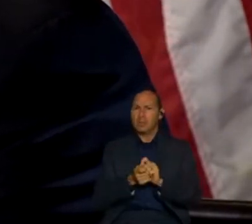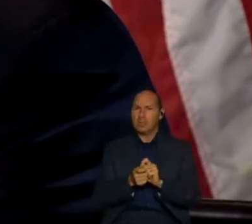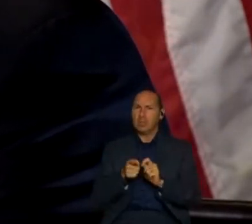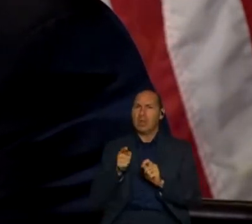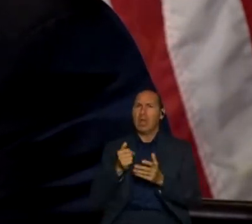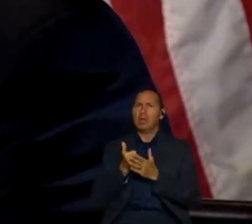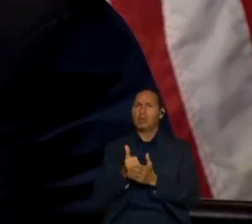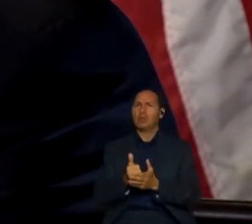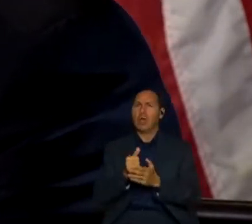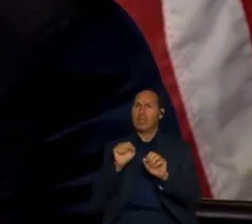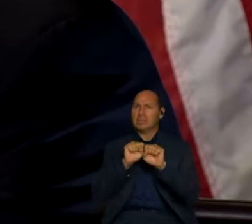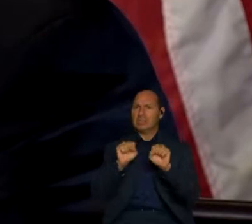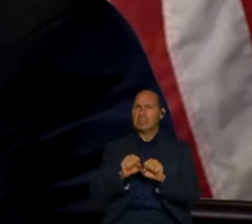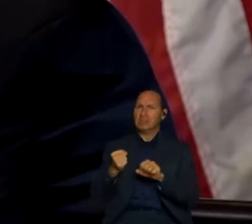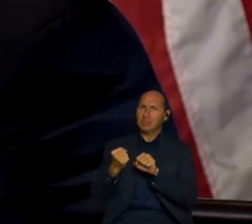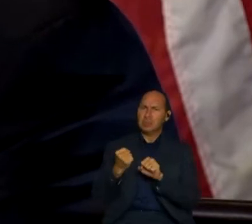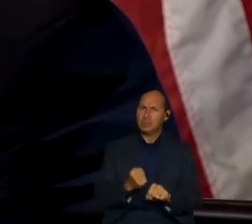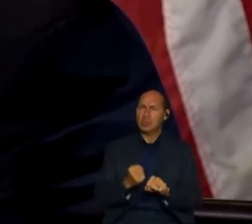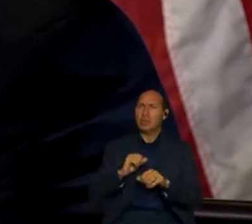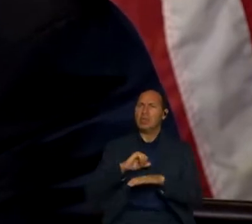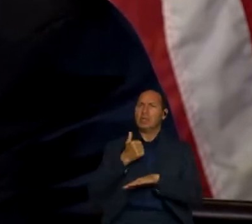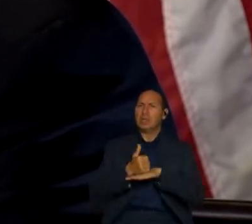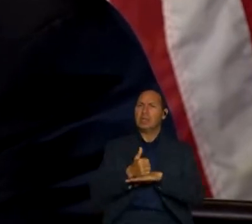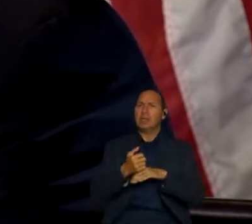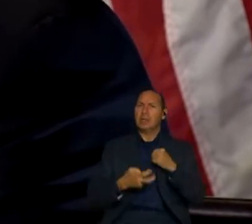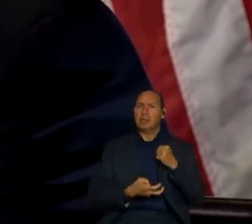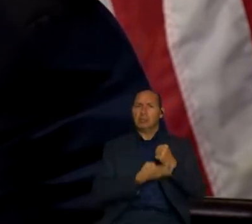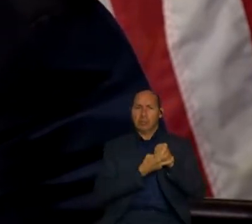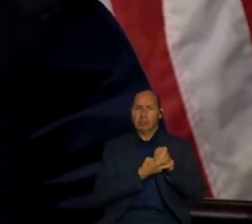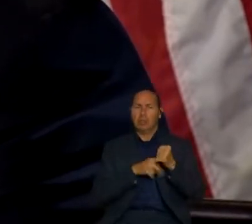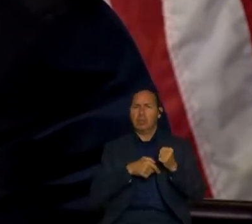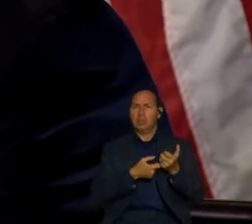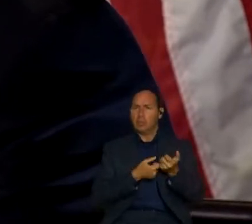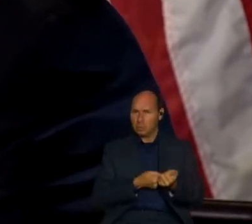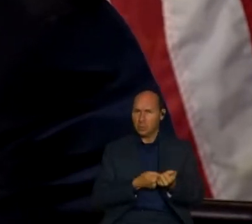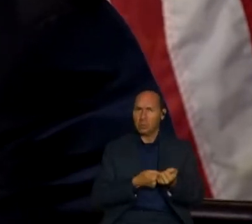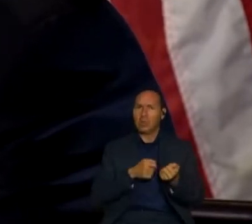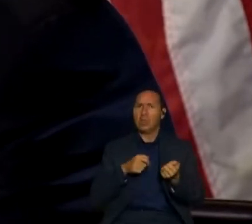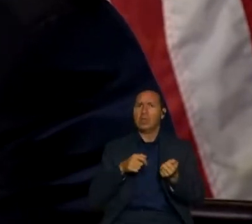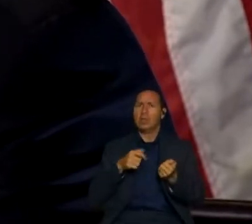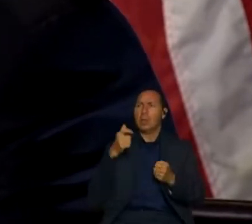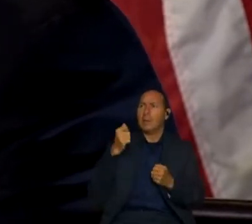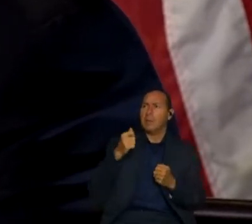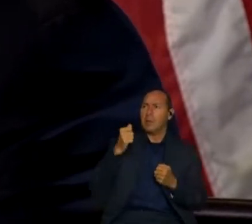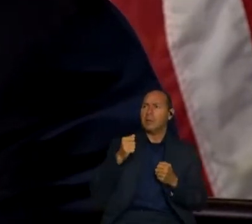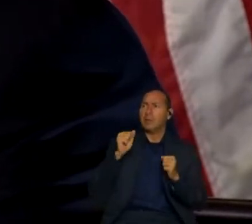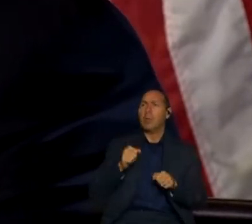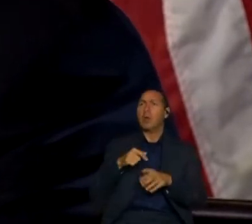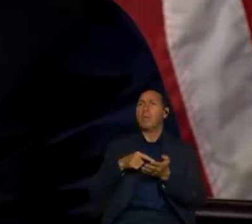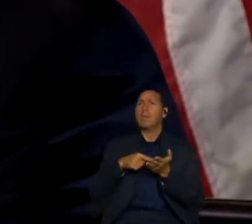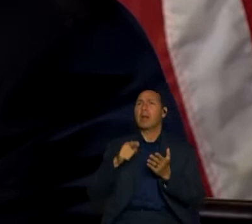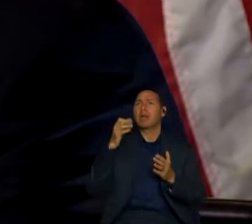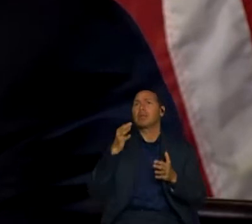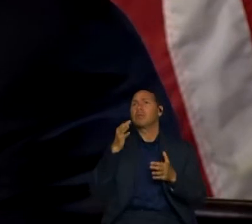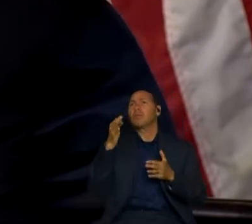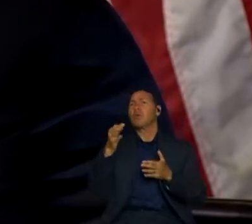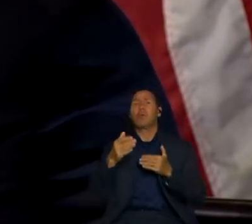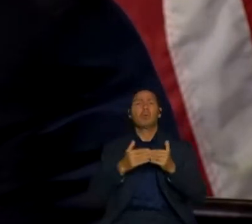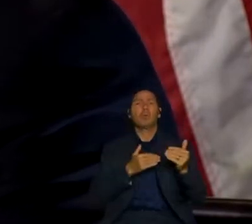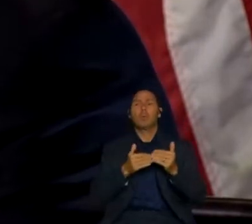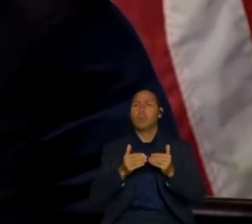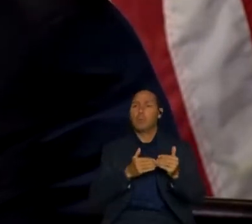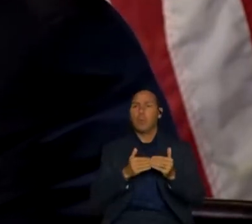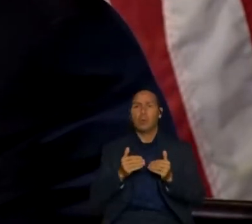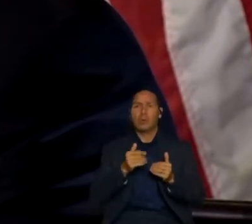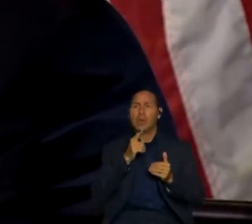pension system by establishing a pension reserve trust to ensure pensions can be paid in the future, regardless of who